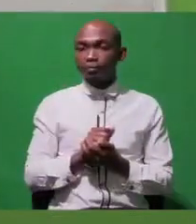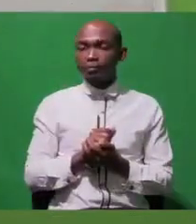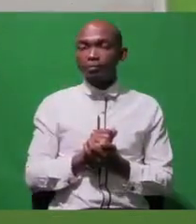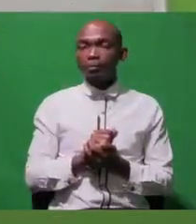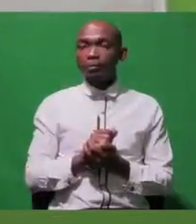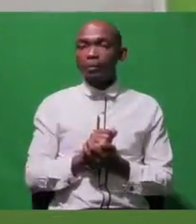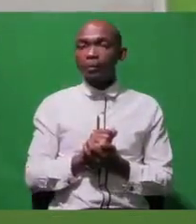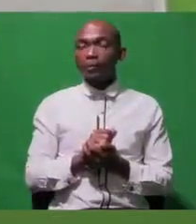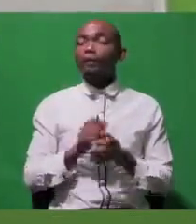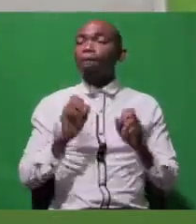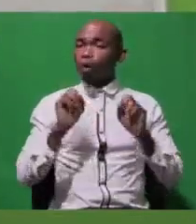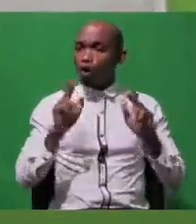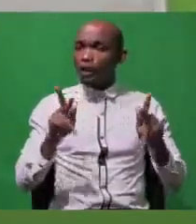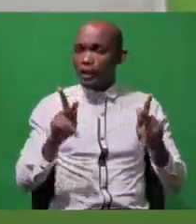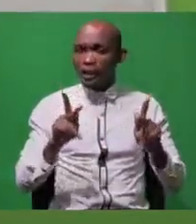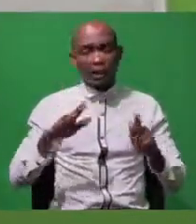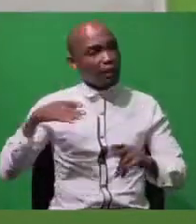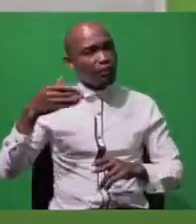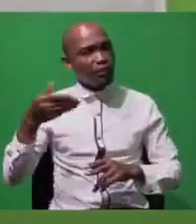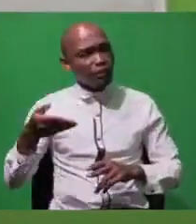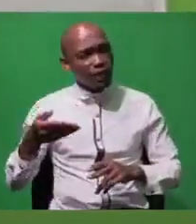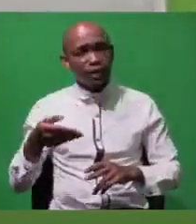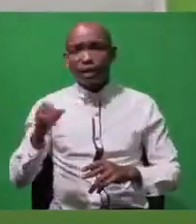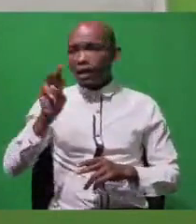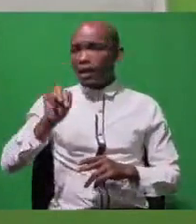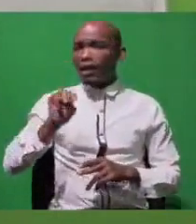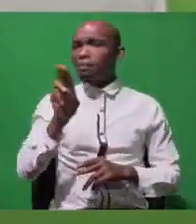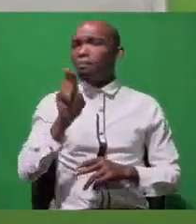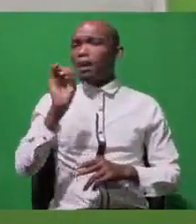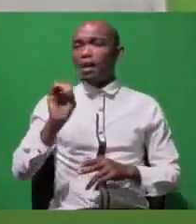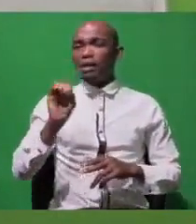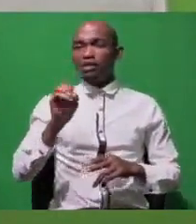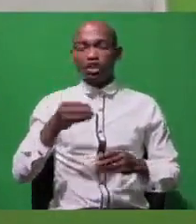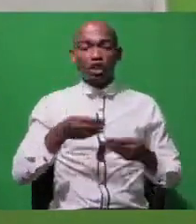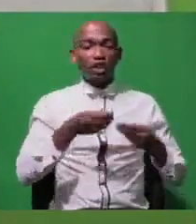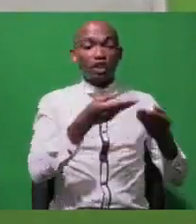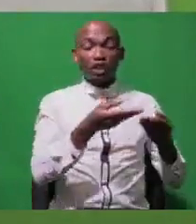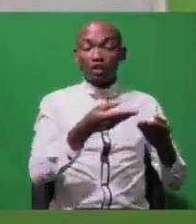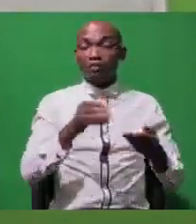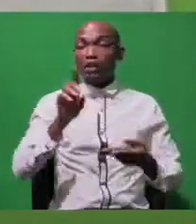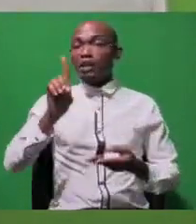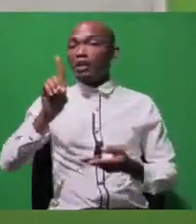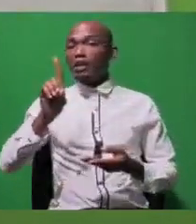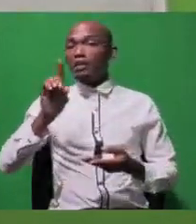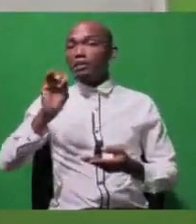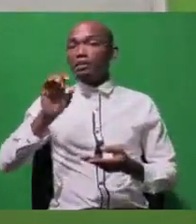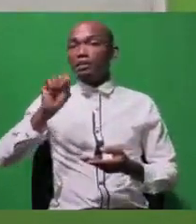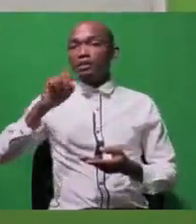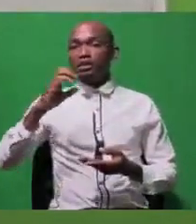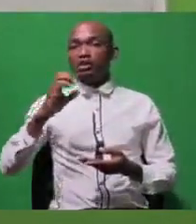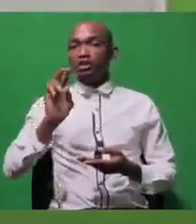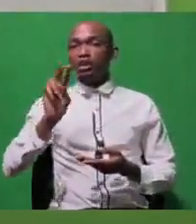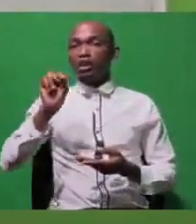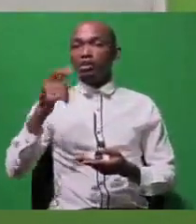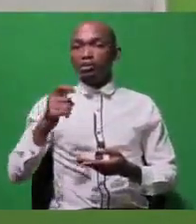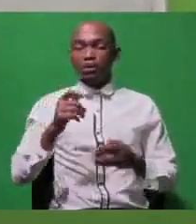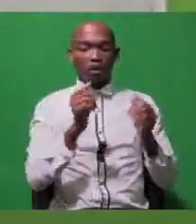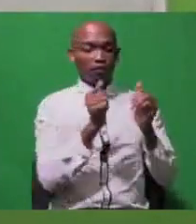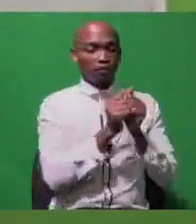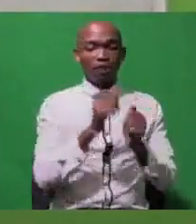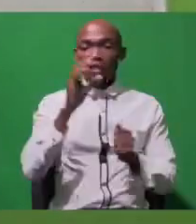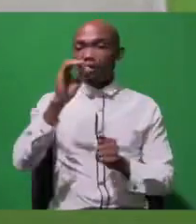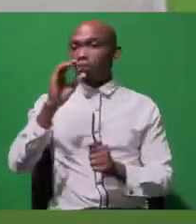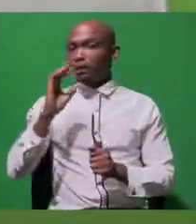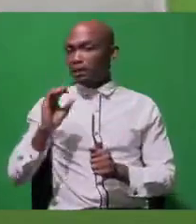Okay. And then M. Haji give a discount of 10%.